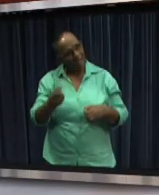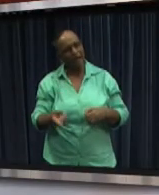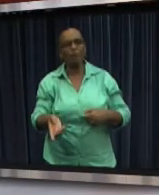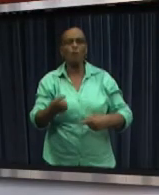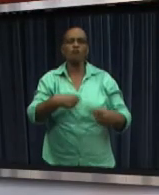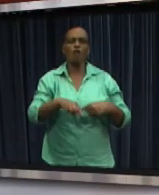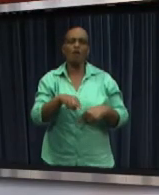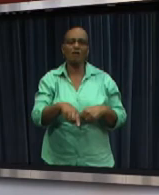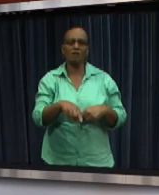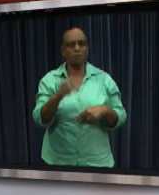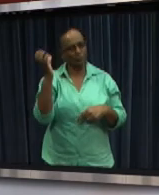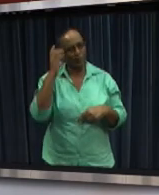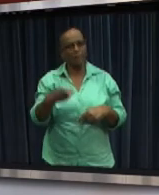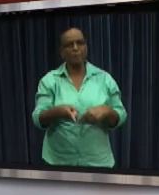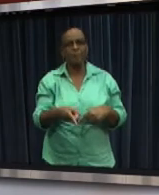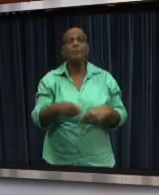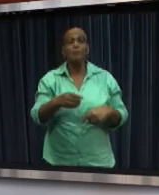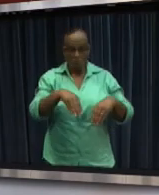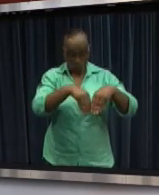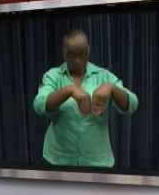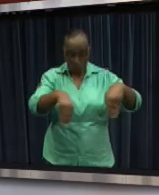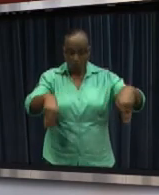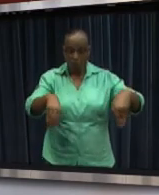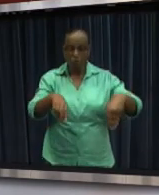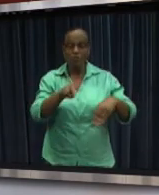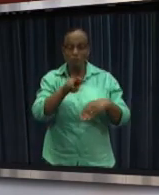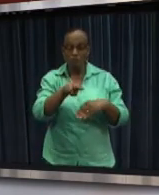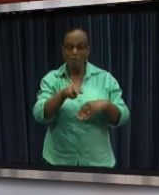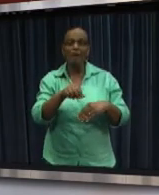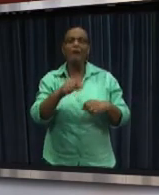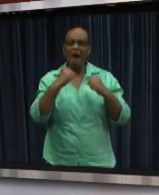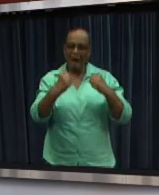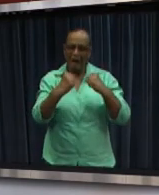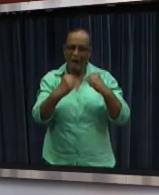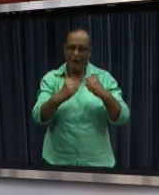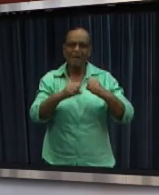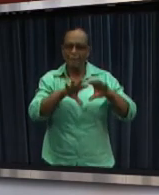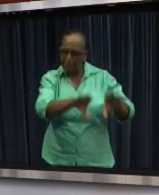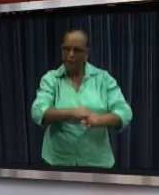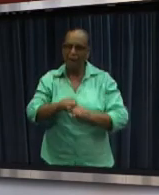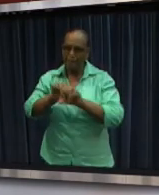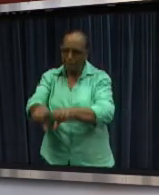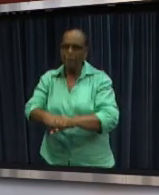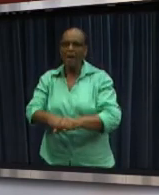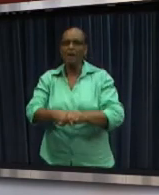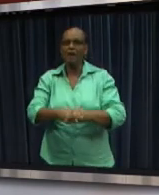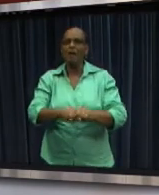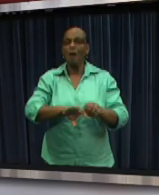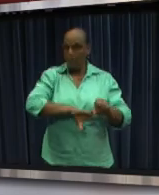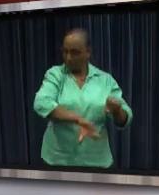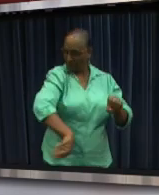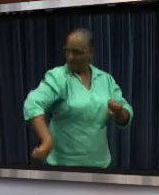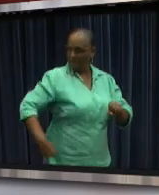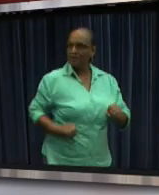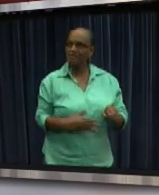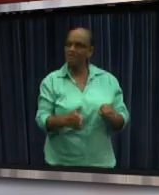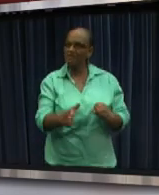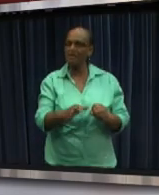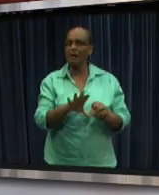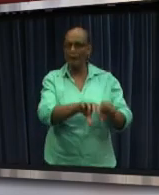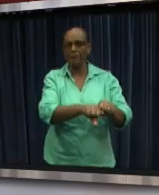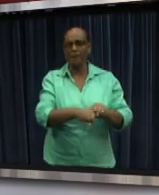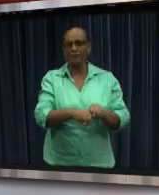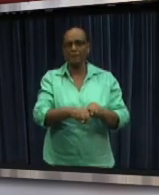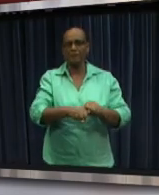The Ministry of LVV and the Coast Guard will work together to undertake hard actions to address